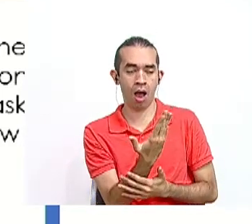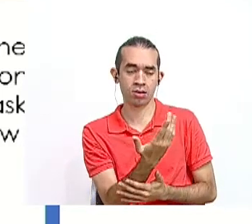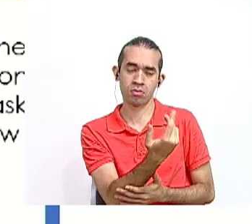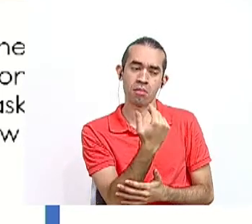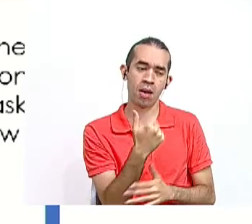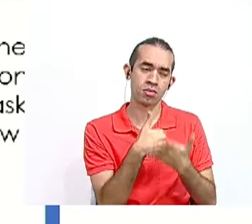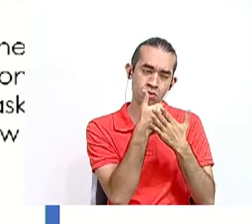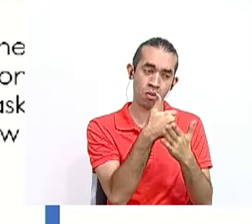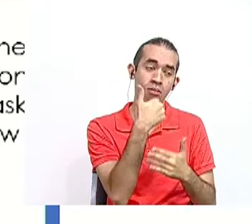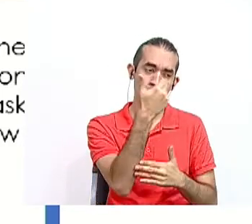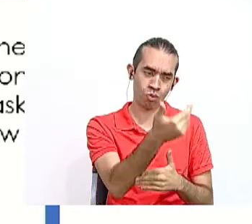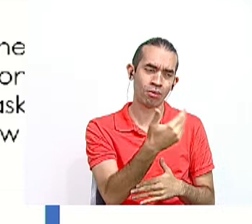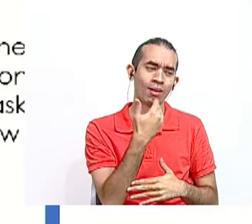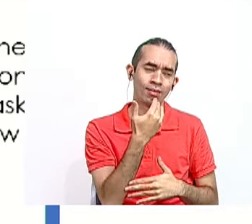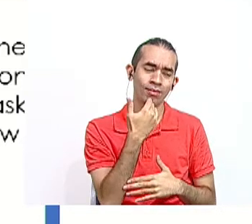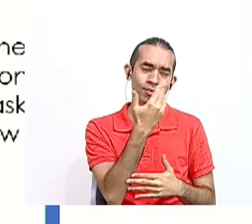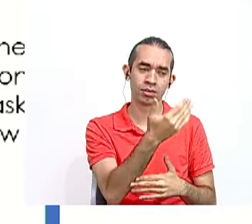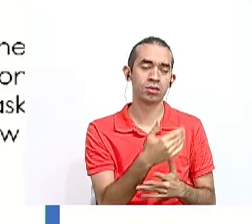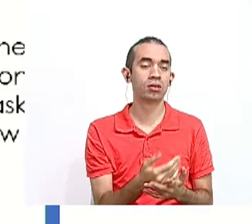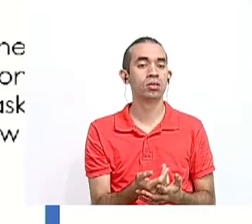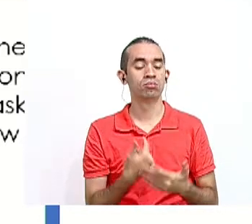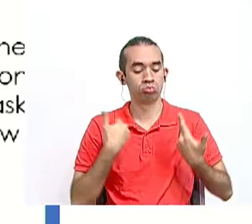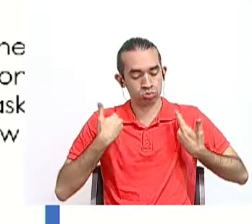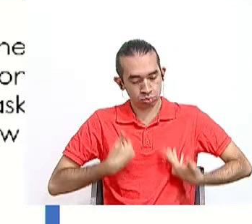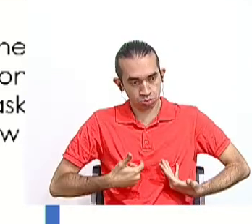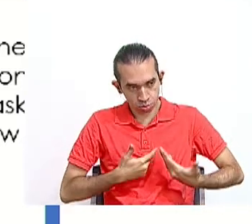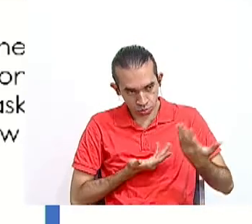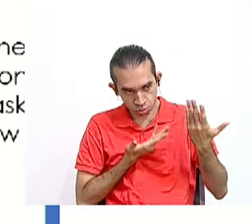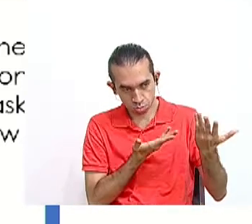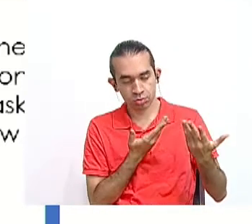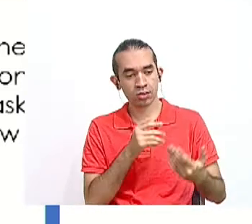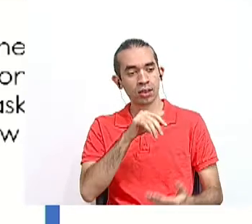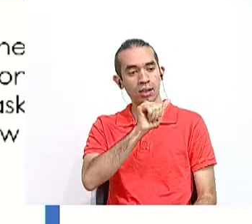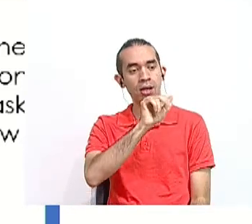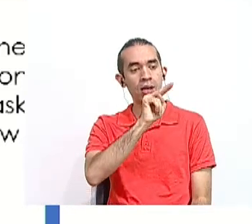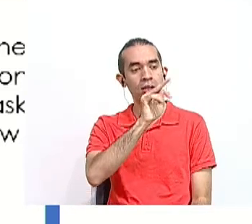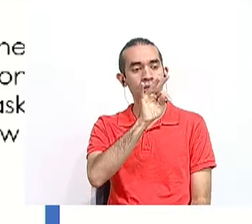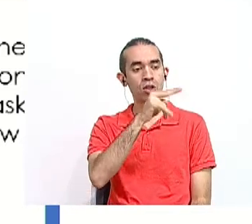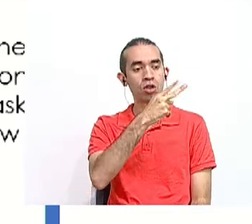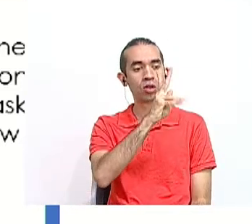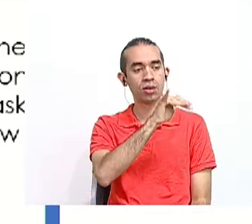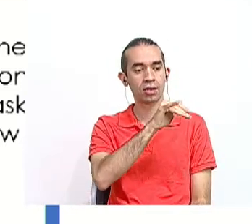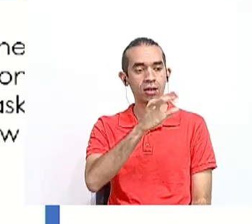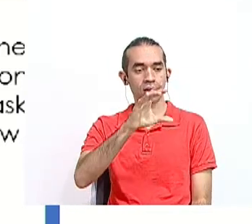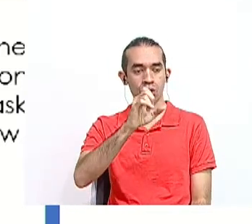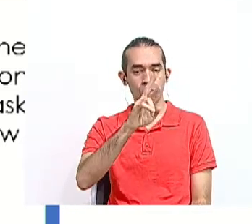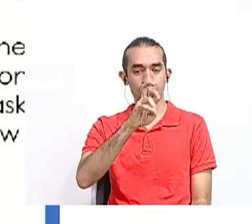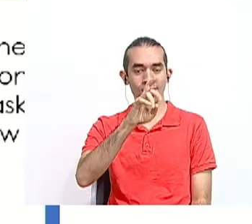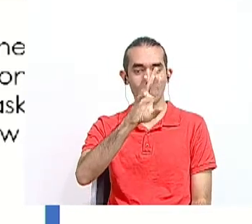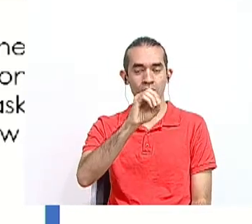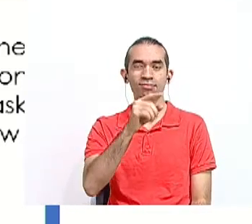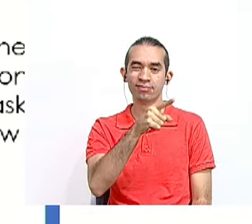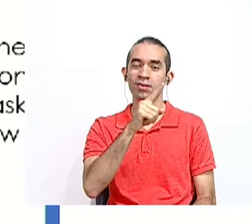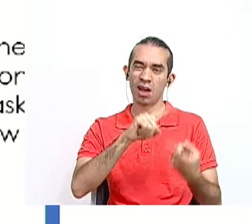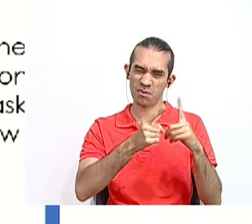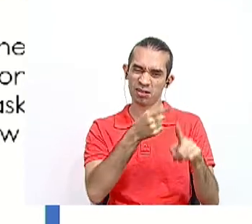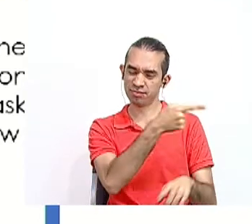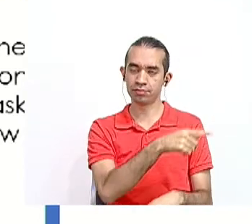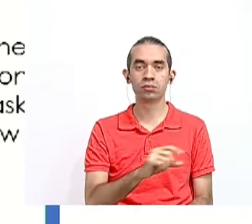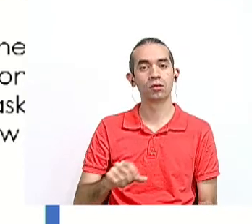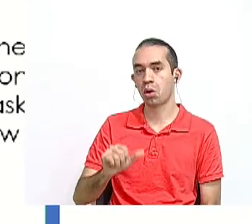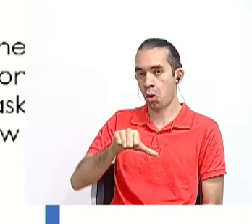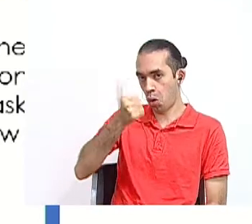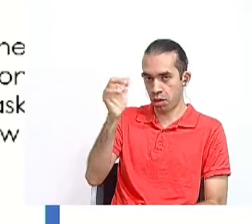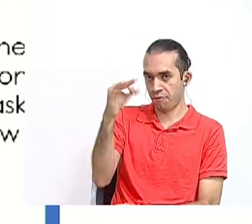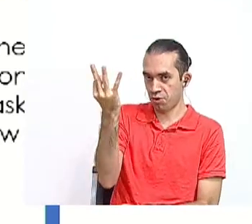help. Yours sincerely, Anthony Cordero." That is my friend, okay? Now let's look at the second email.